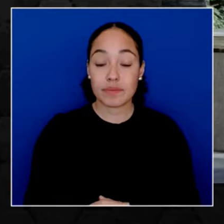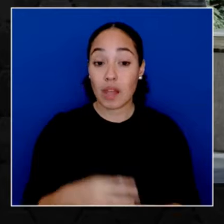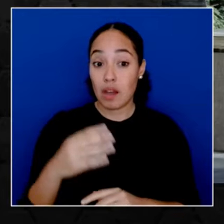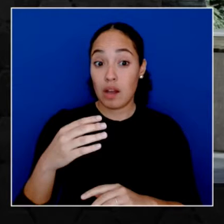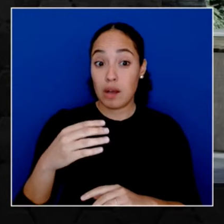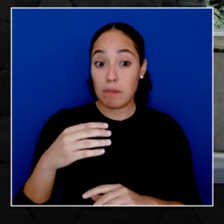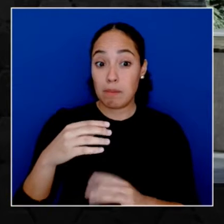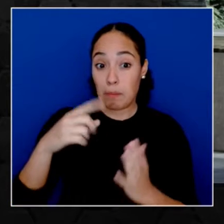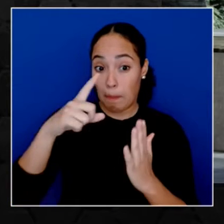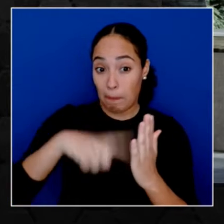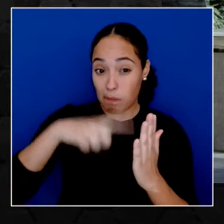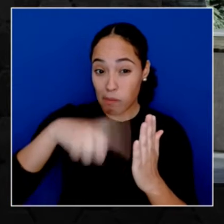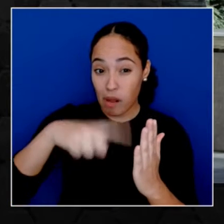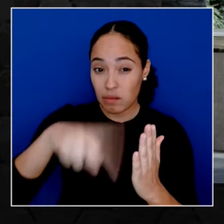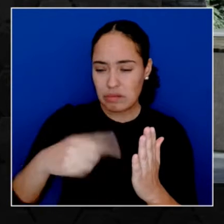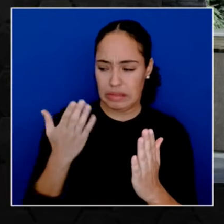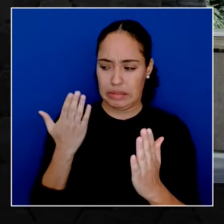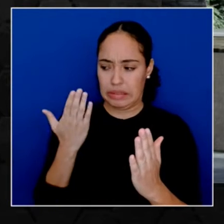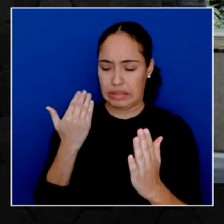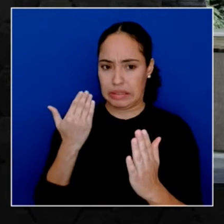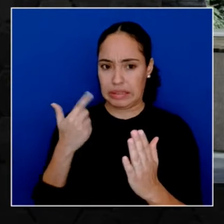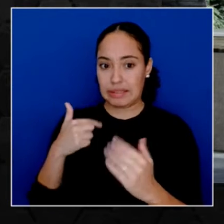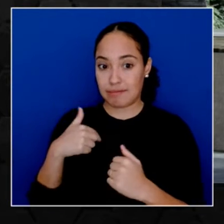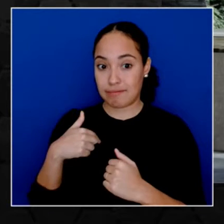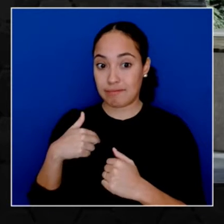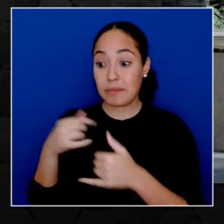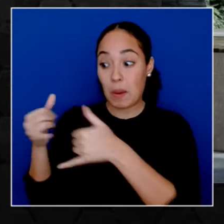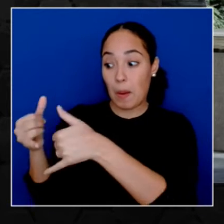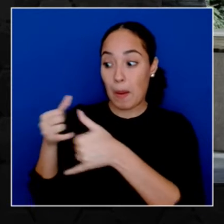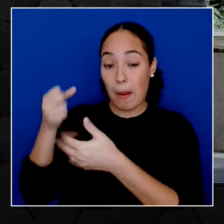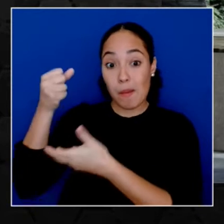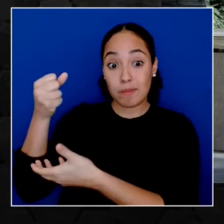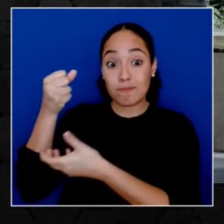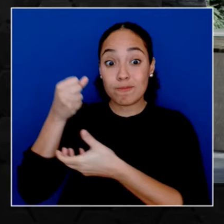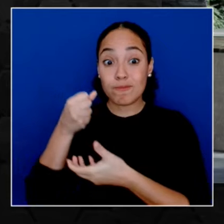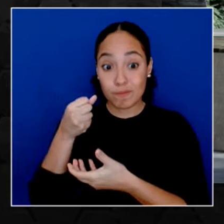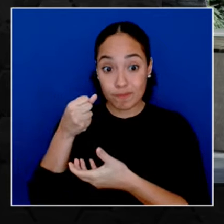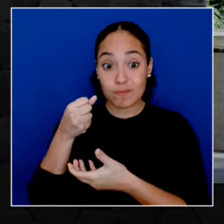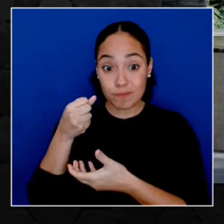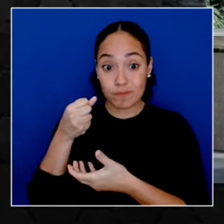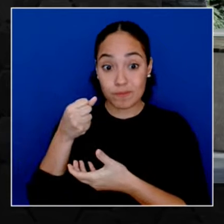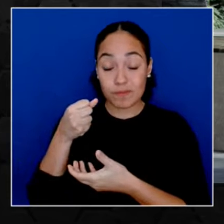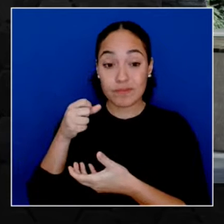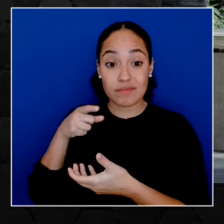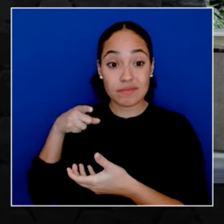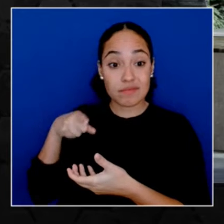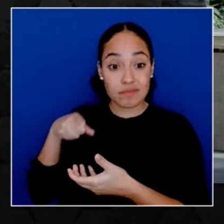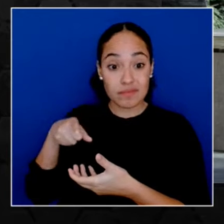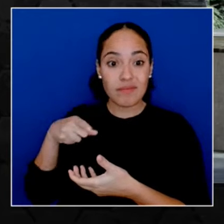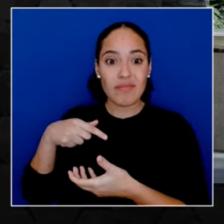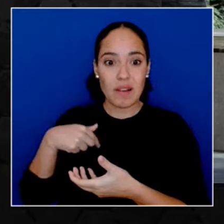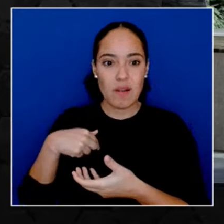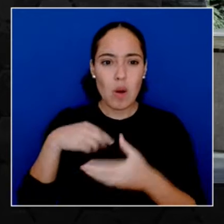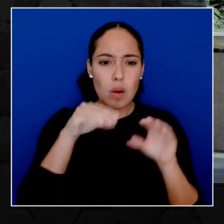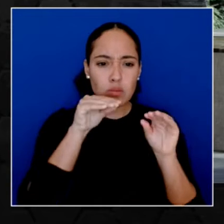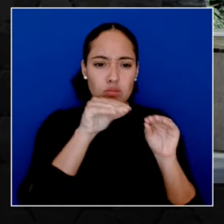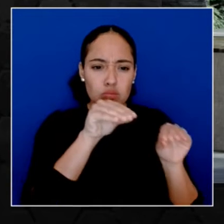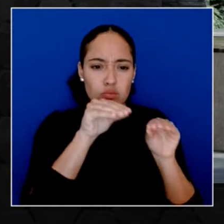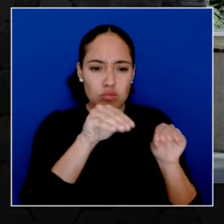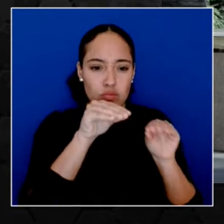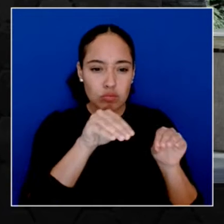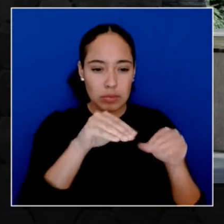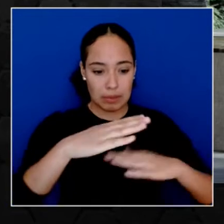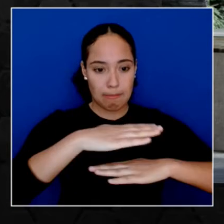a very famous platform. And in that scholarship, we had a course which was Introduction to Deep Learning. So I completed that and I came